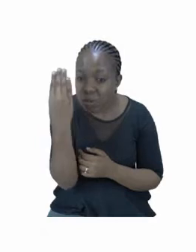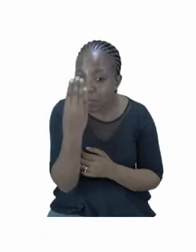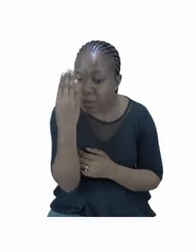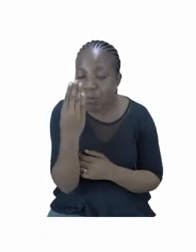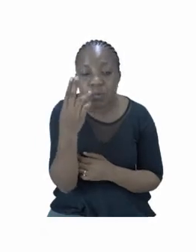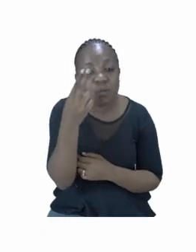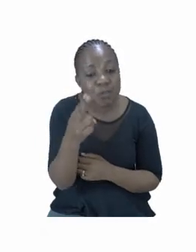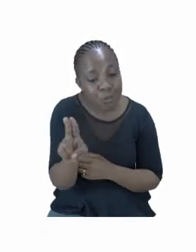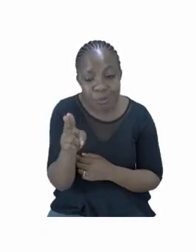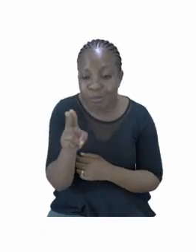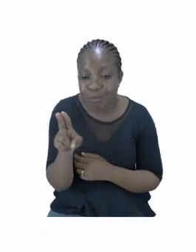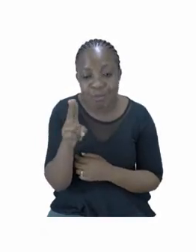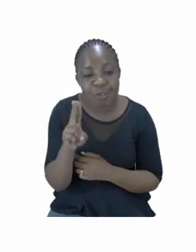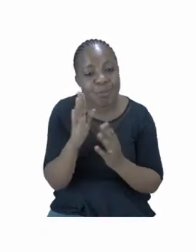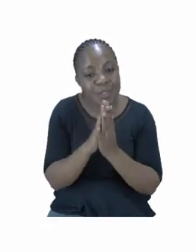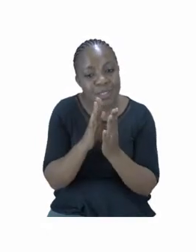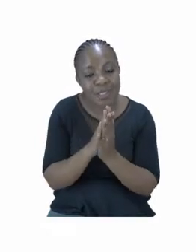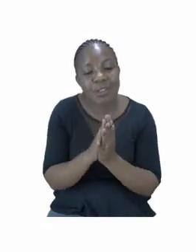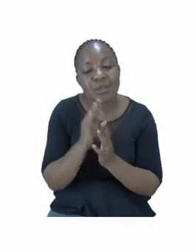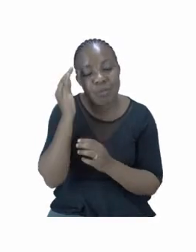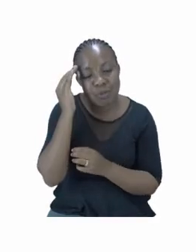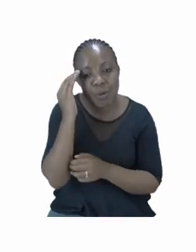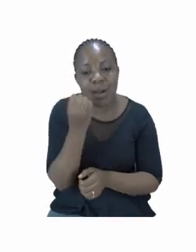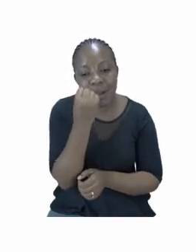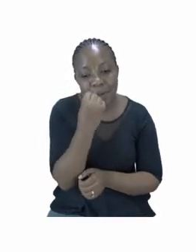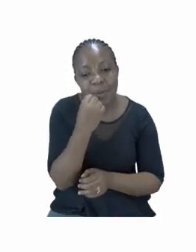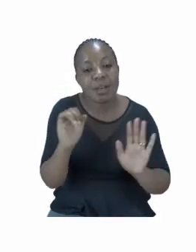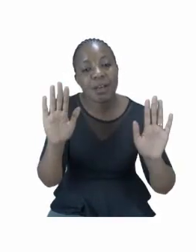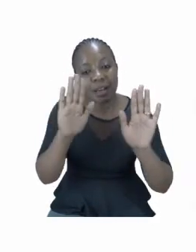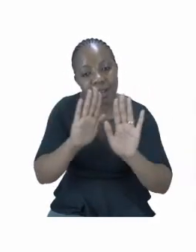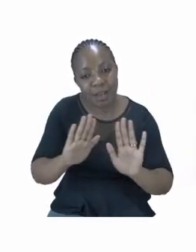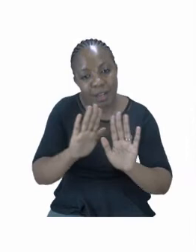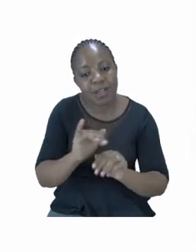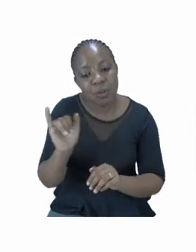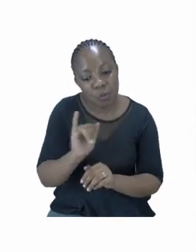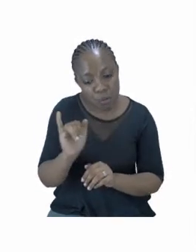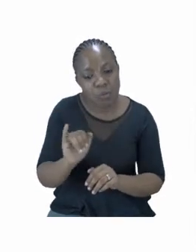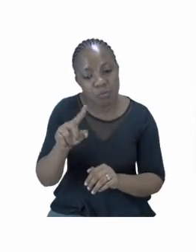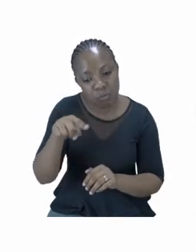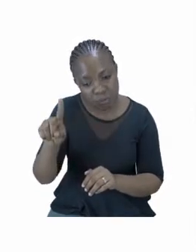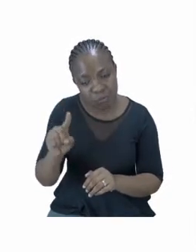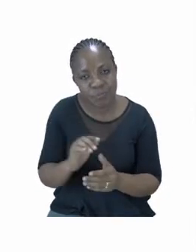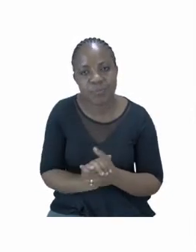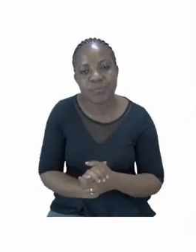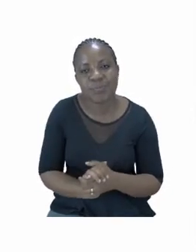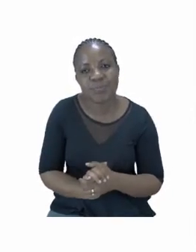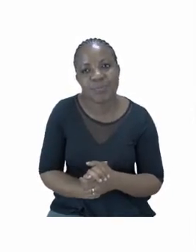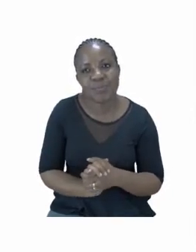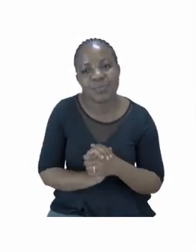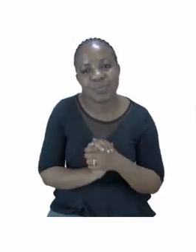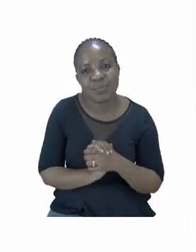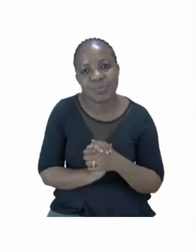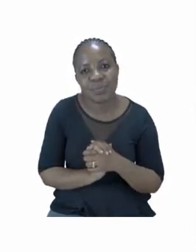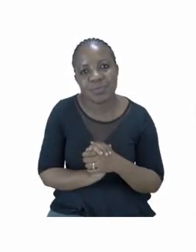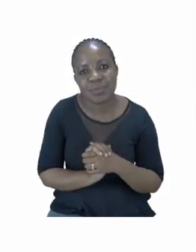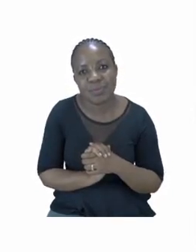So make sure you use the correct colors and color one way. This is in fact a story